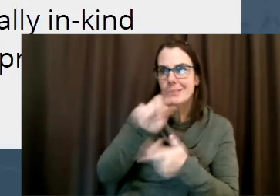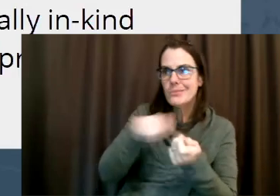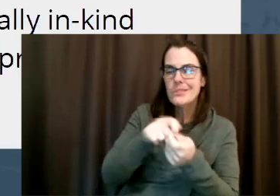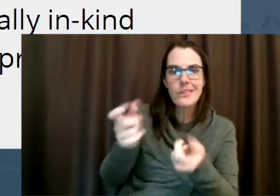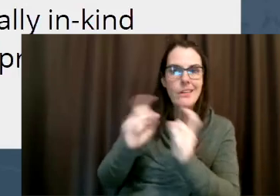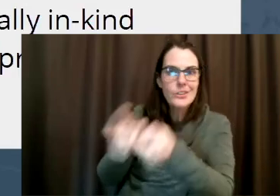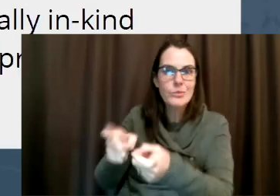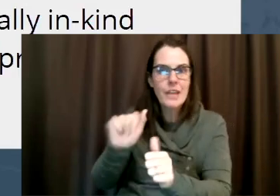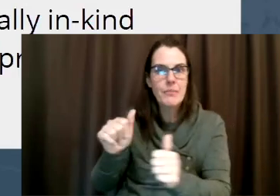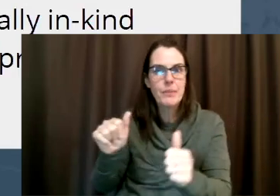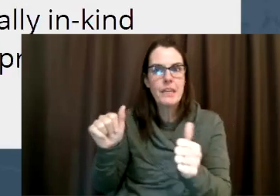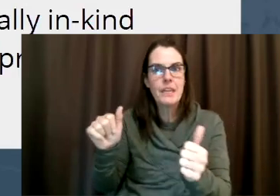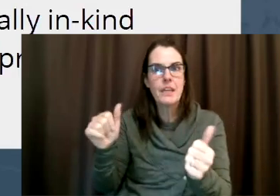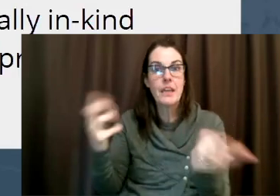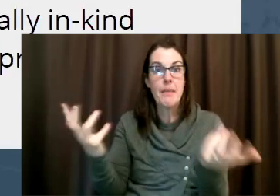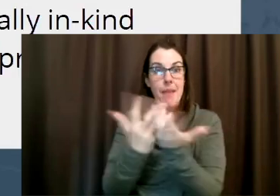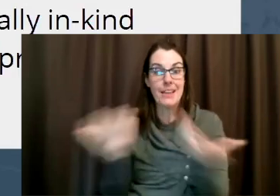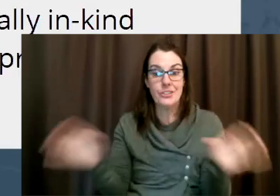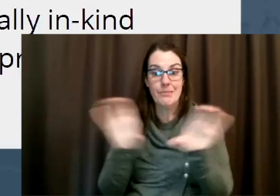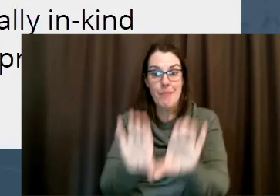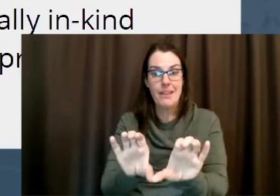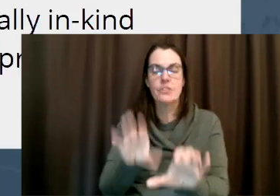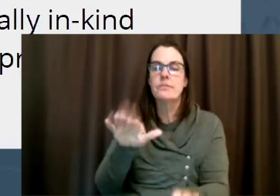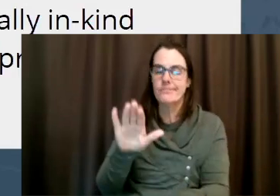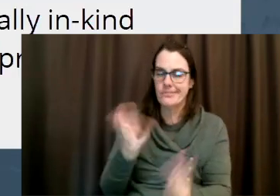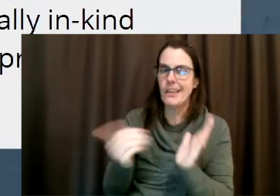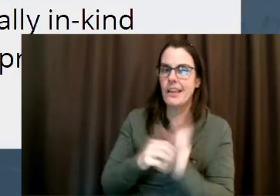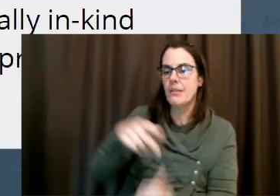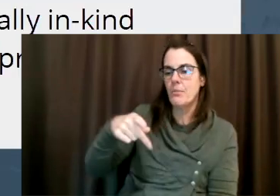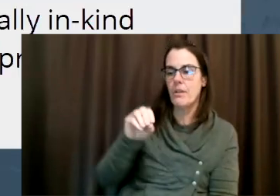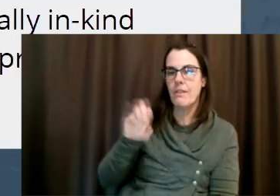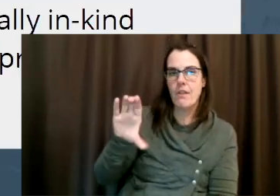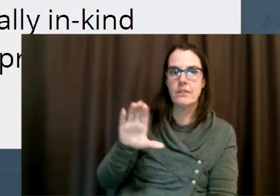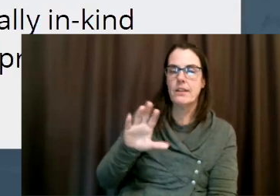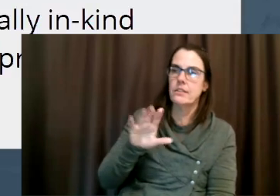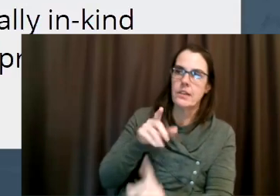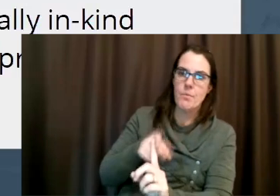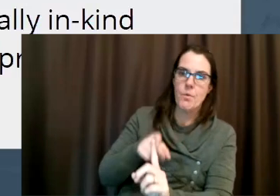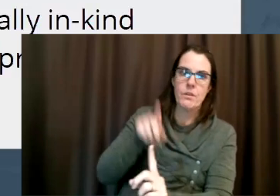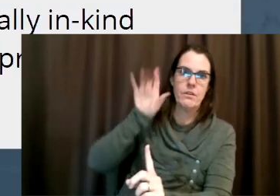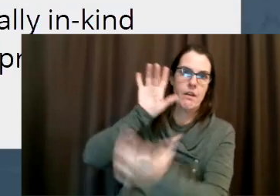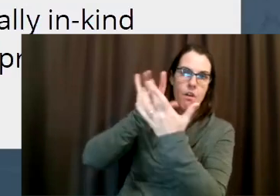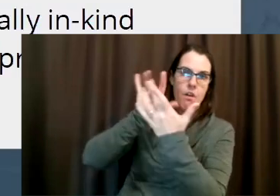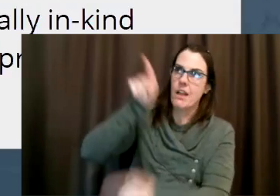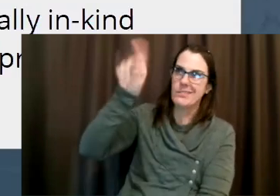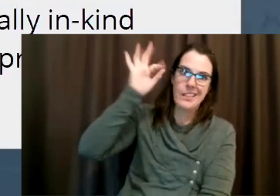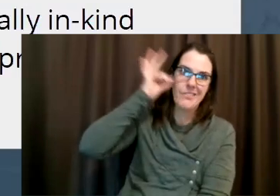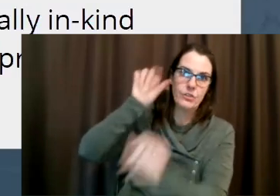as match or not, then just ask your point of contact at the federal awarding agency just to make sure.